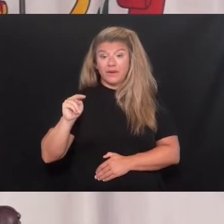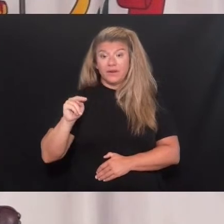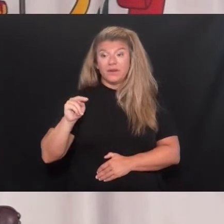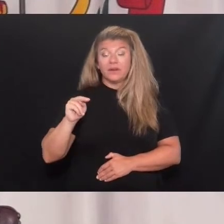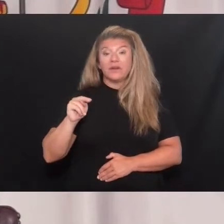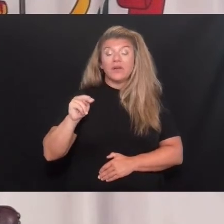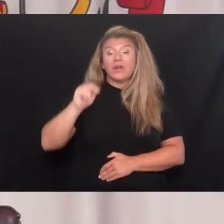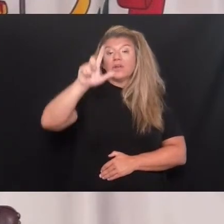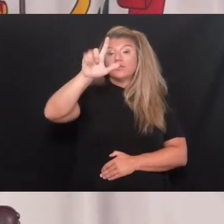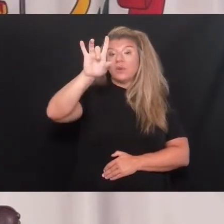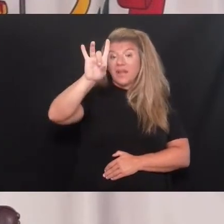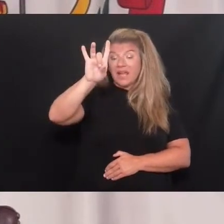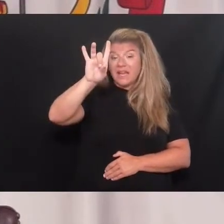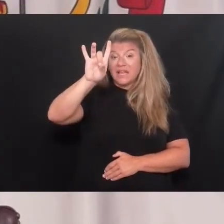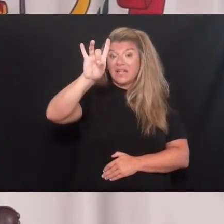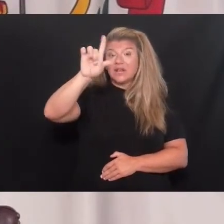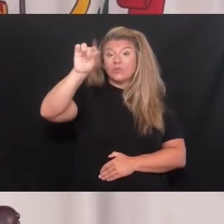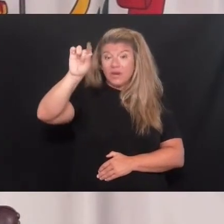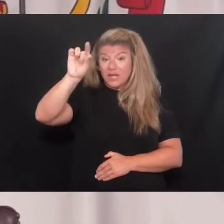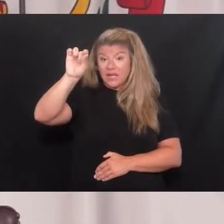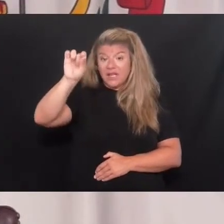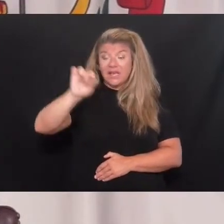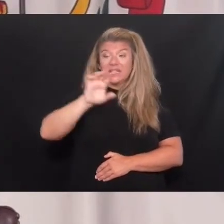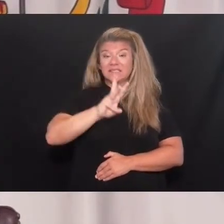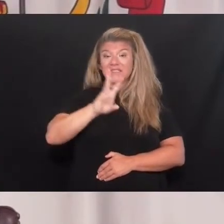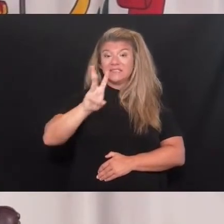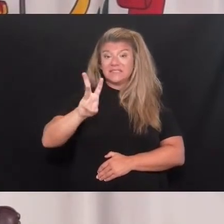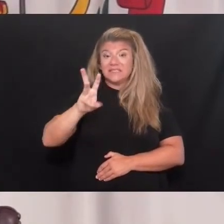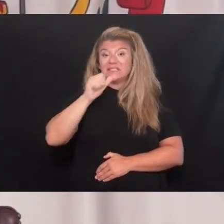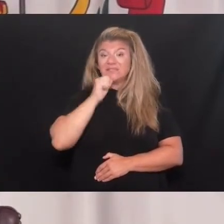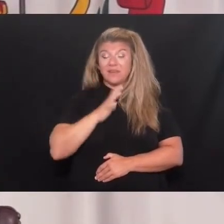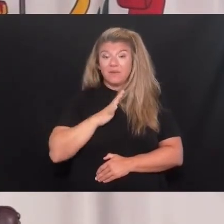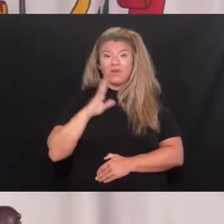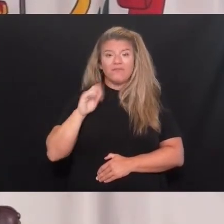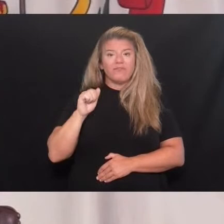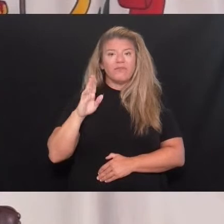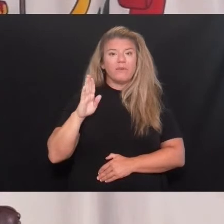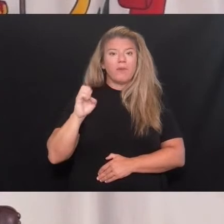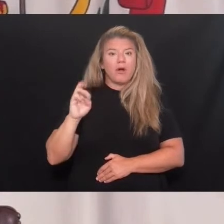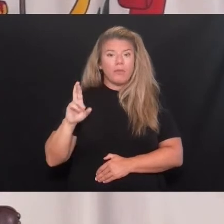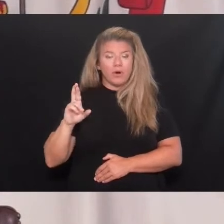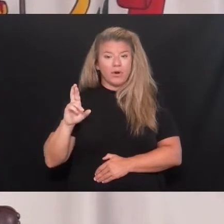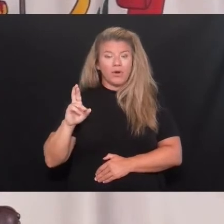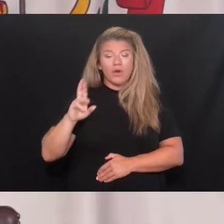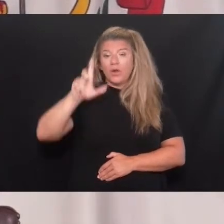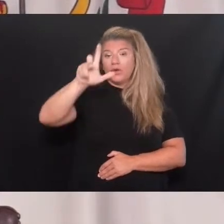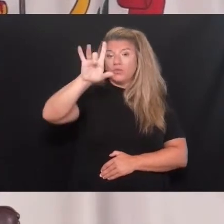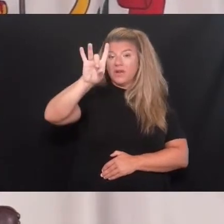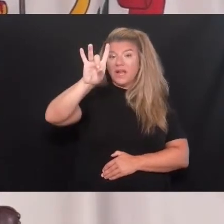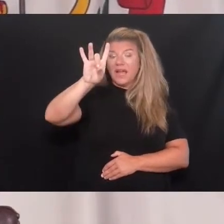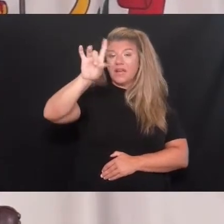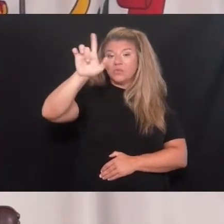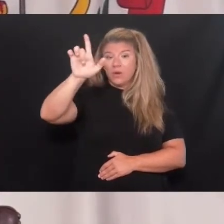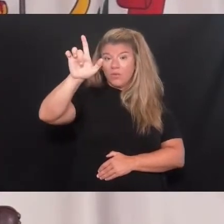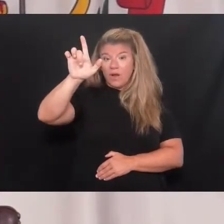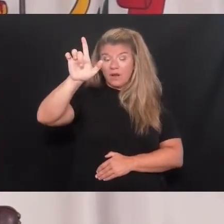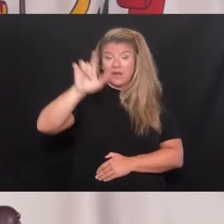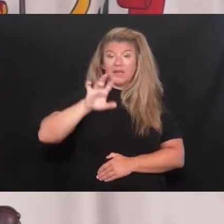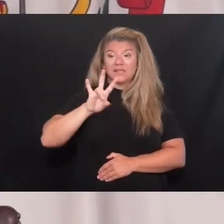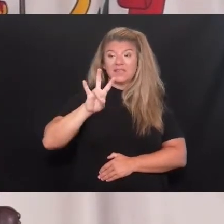County. The 2,820th death, a 66-year-old female from Barber County. The 2,821st